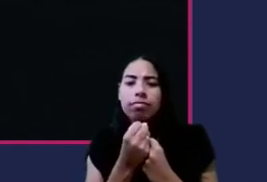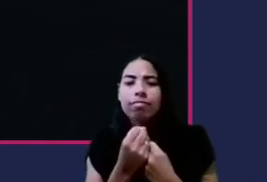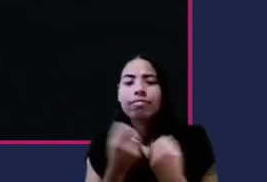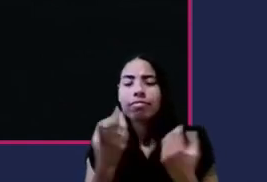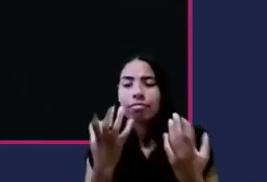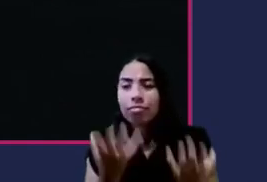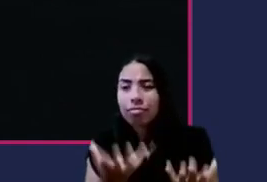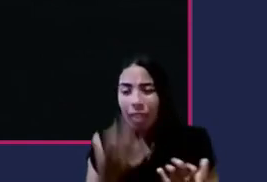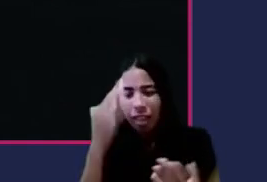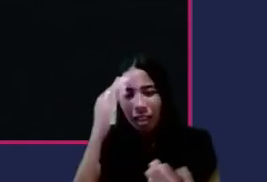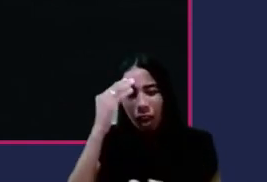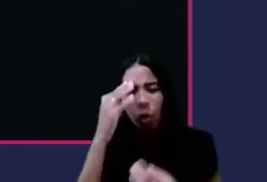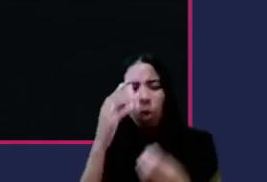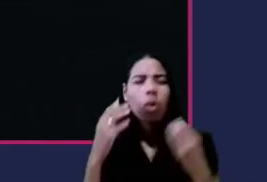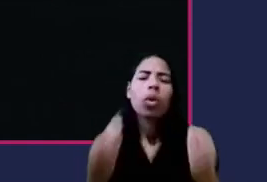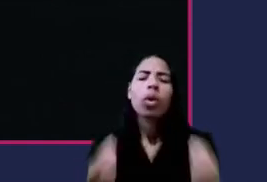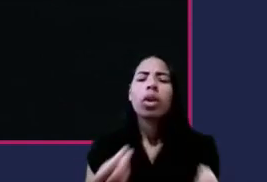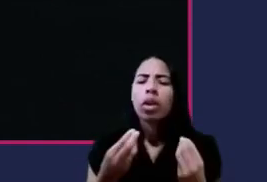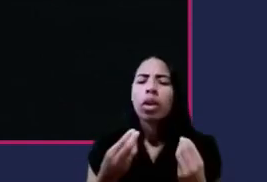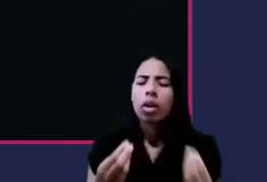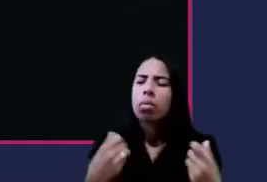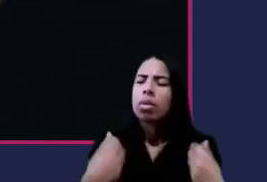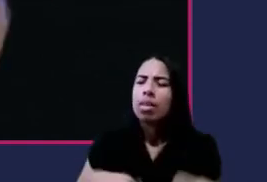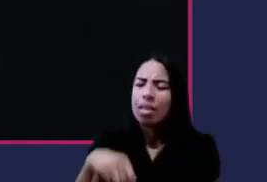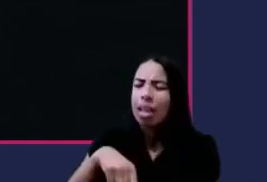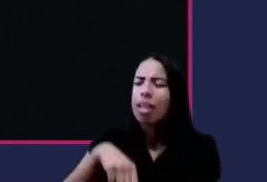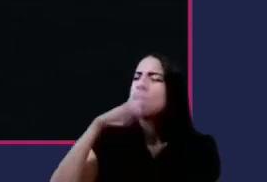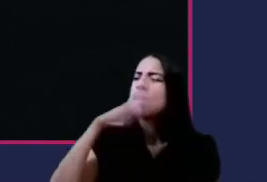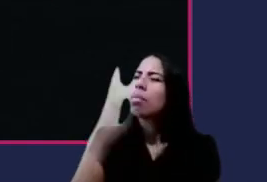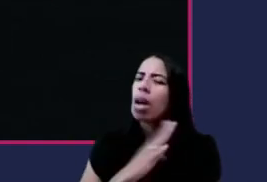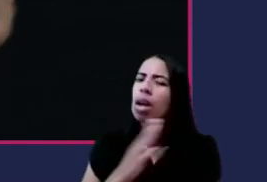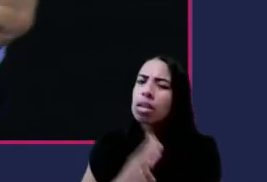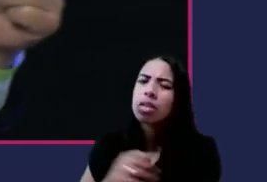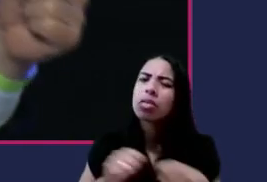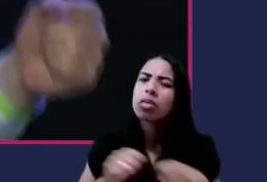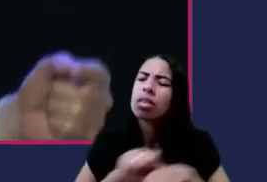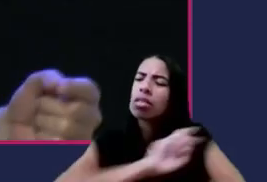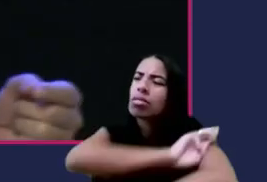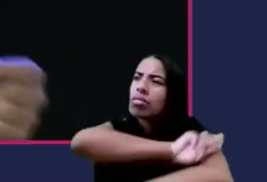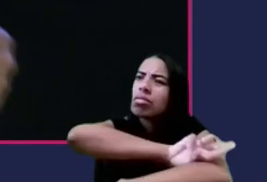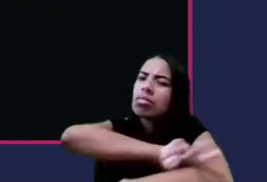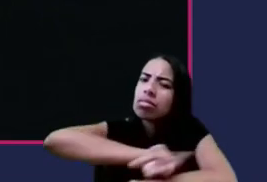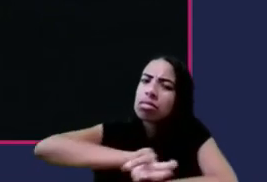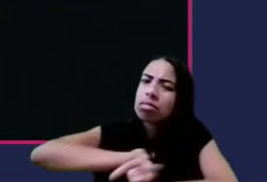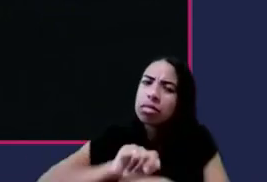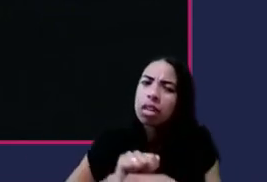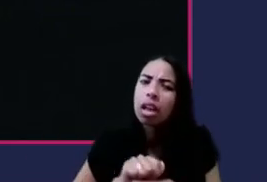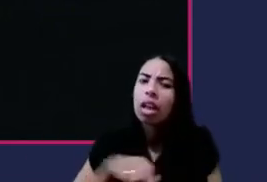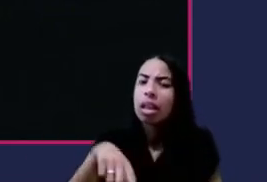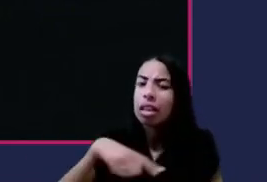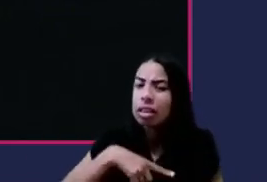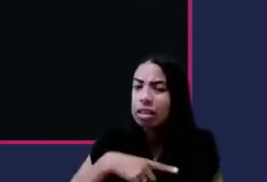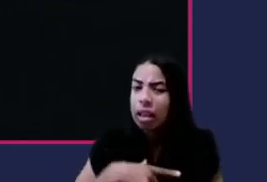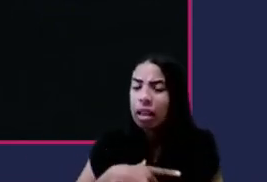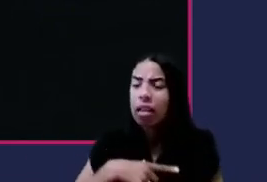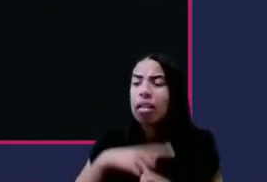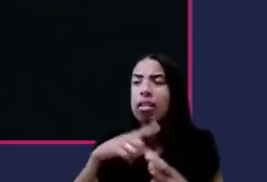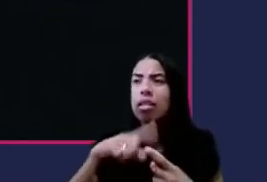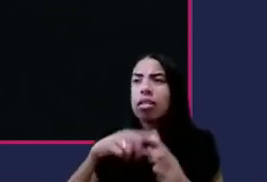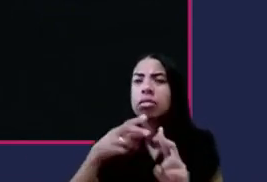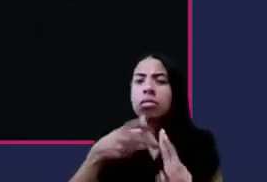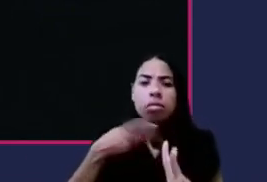All that research that would take 5 million reais in the first year will be taken out of